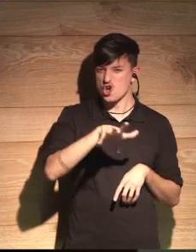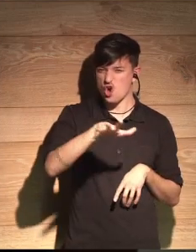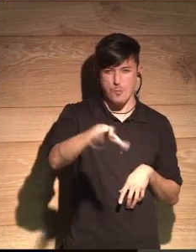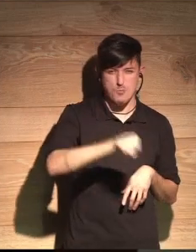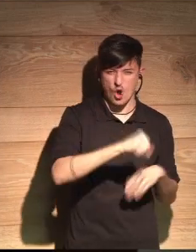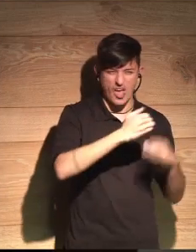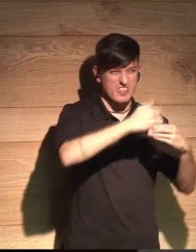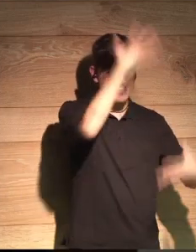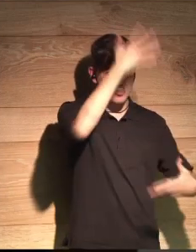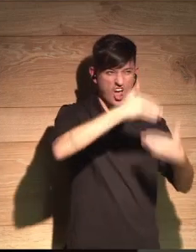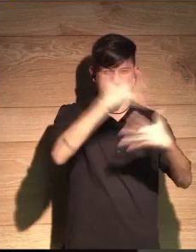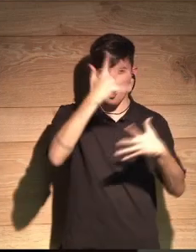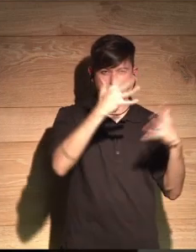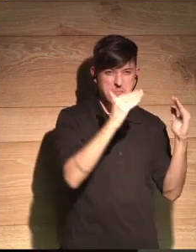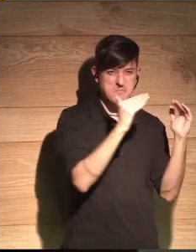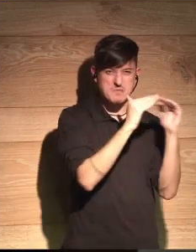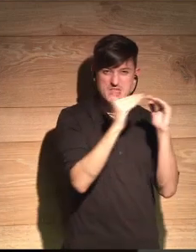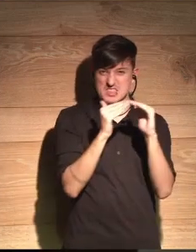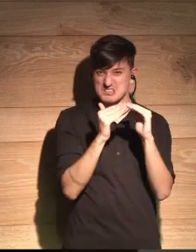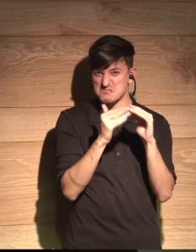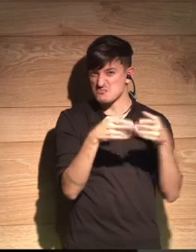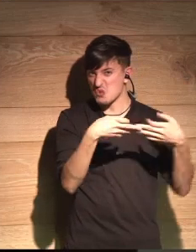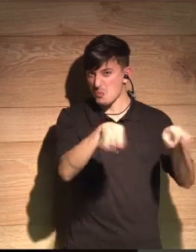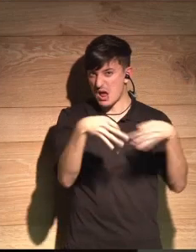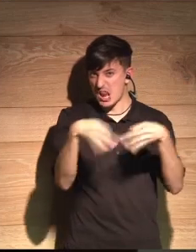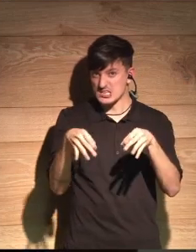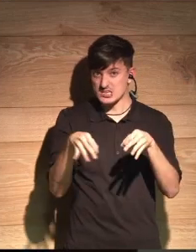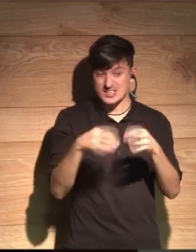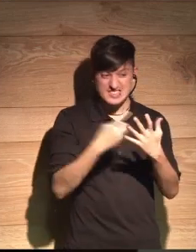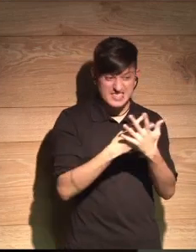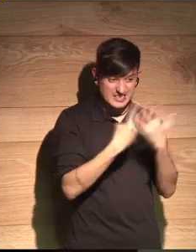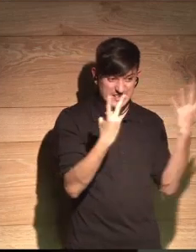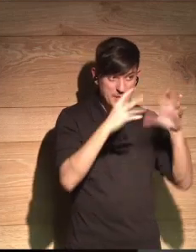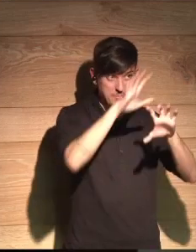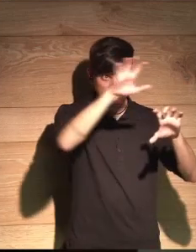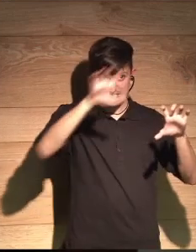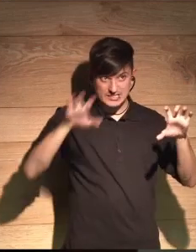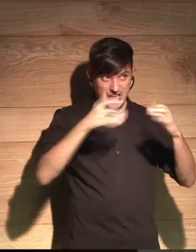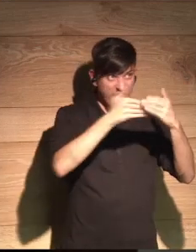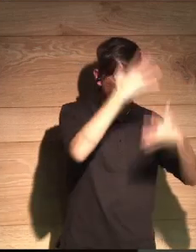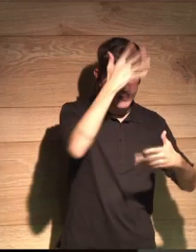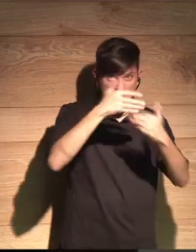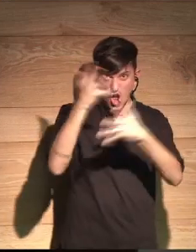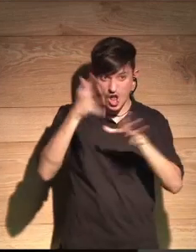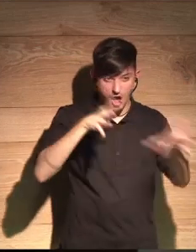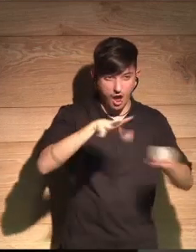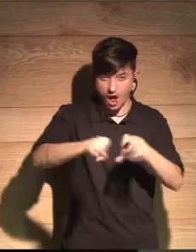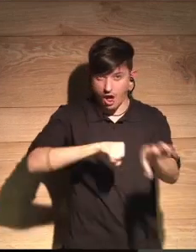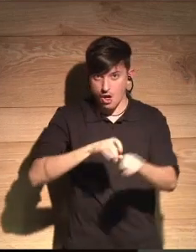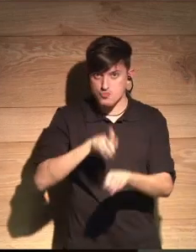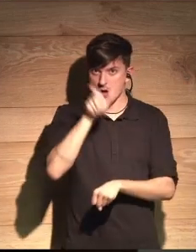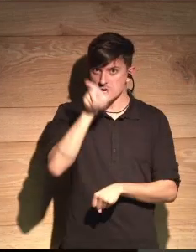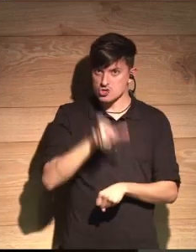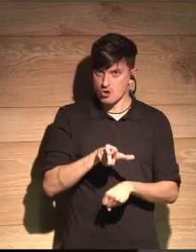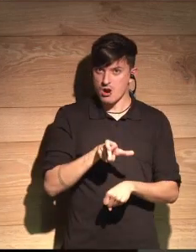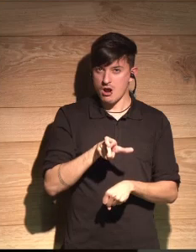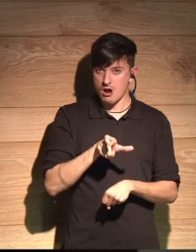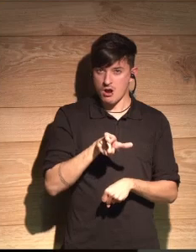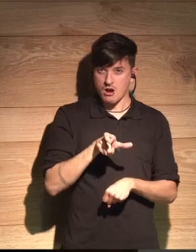bought big poor housing buildings in 17 different countries. He's